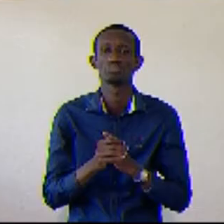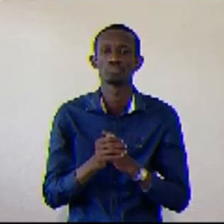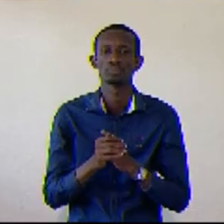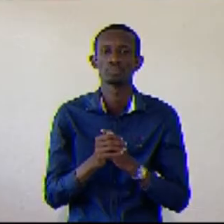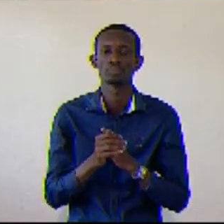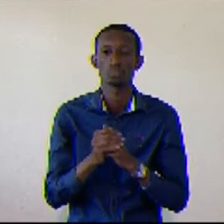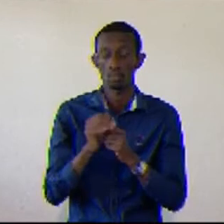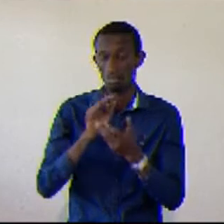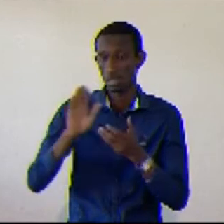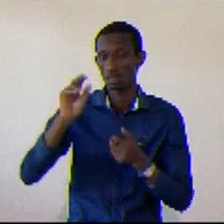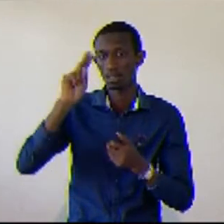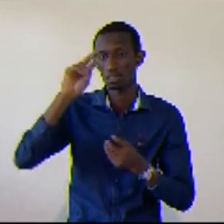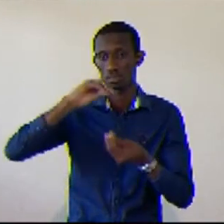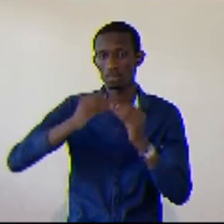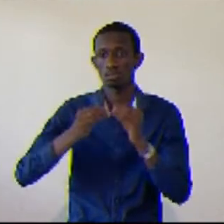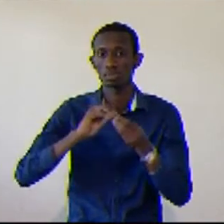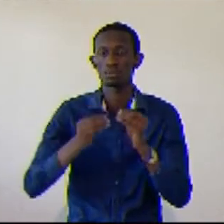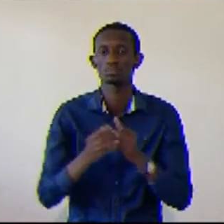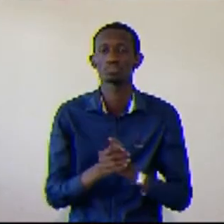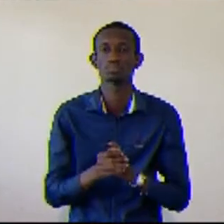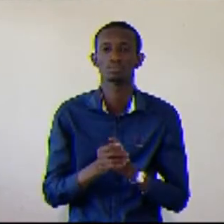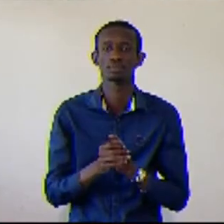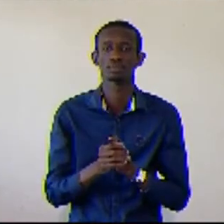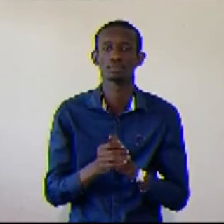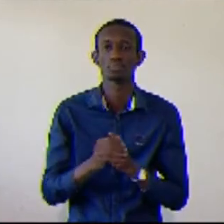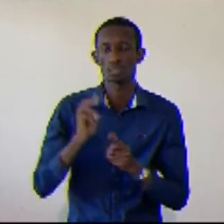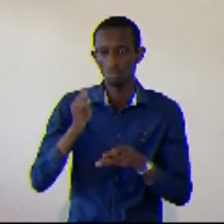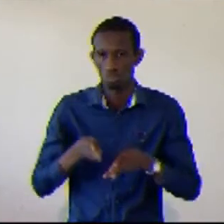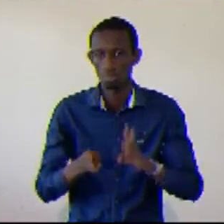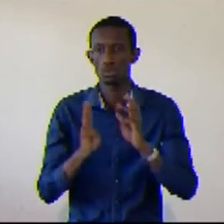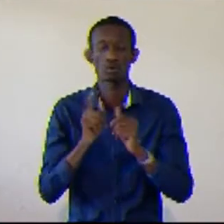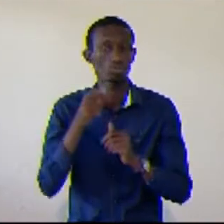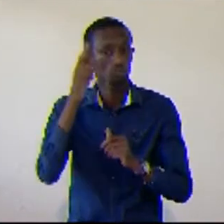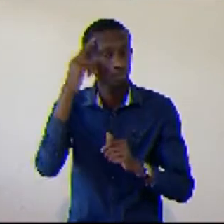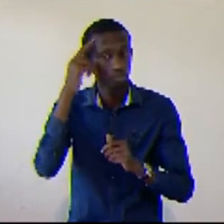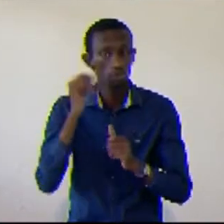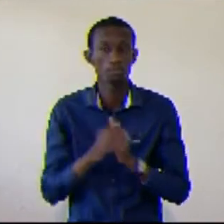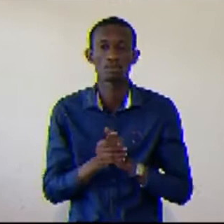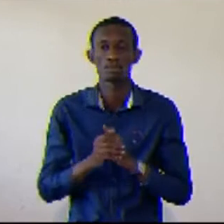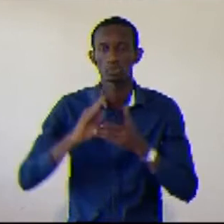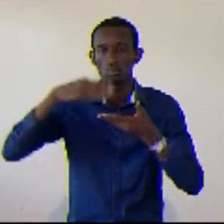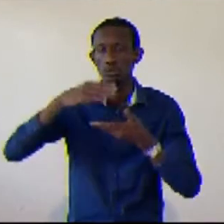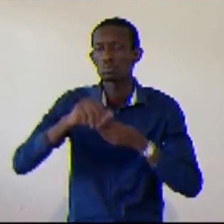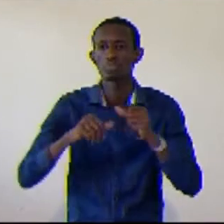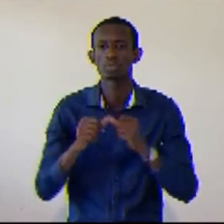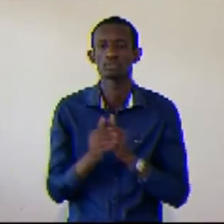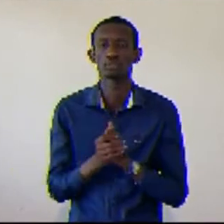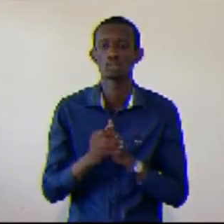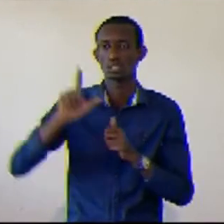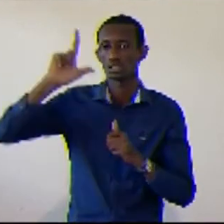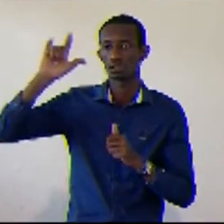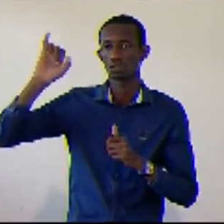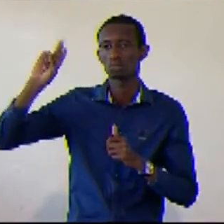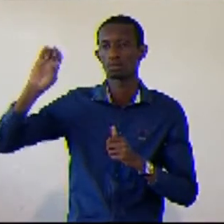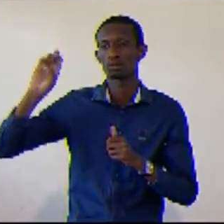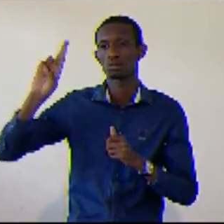and linear extrapolation. After that, we tried to locate the root of a